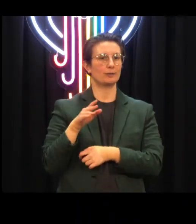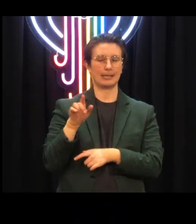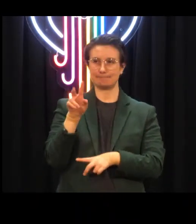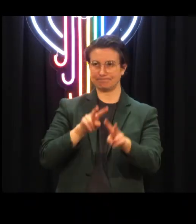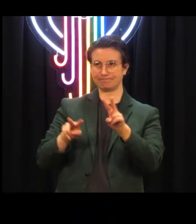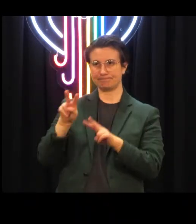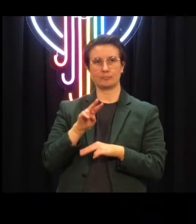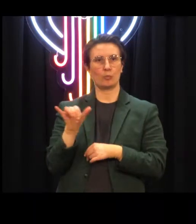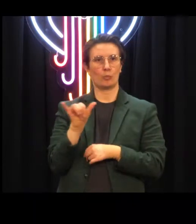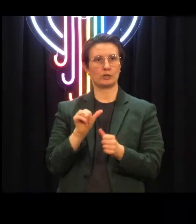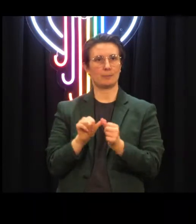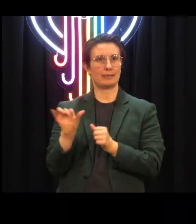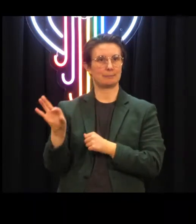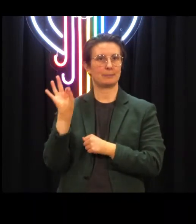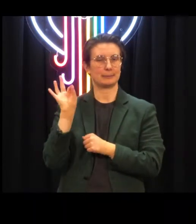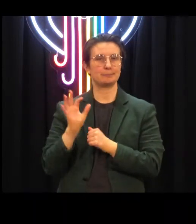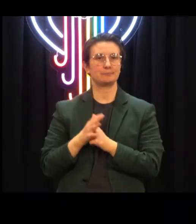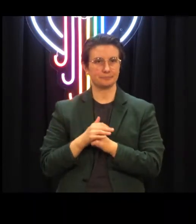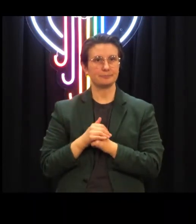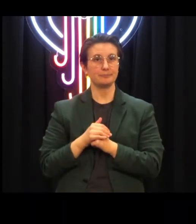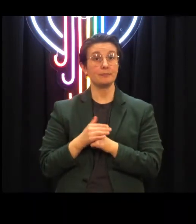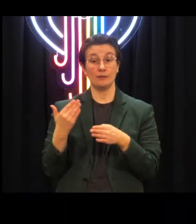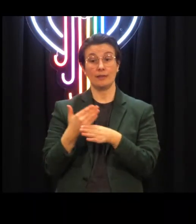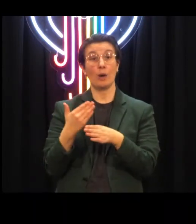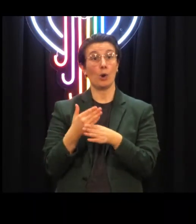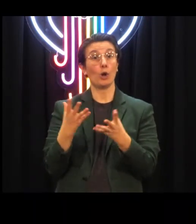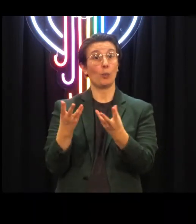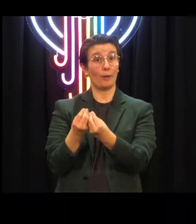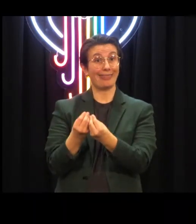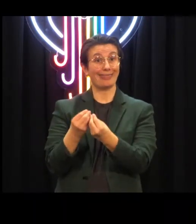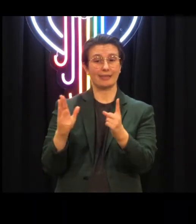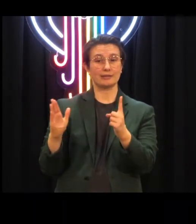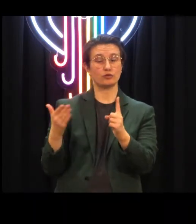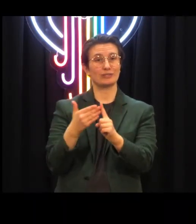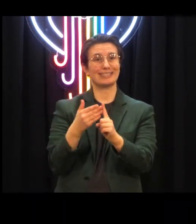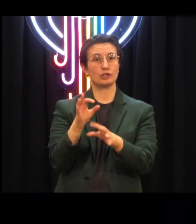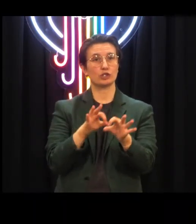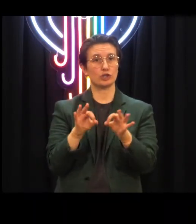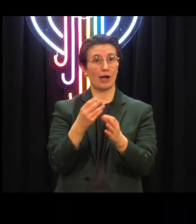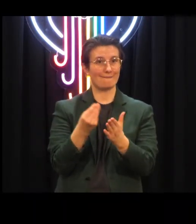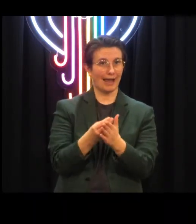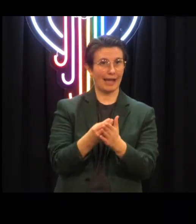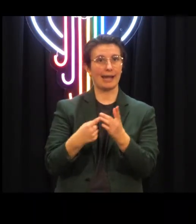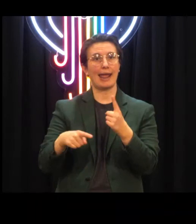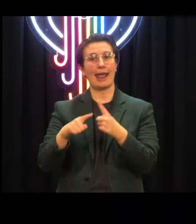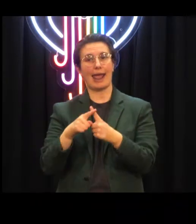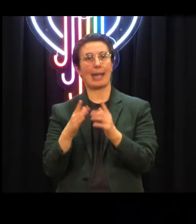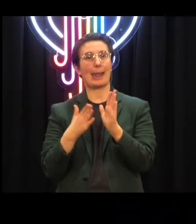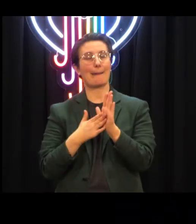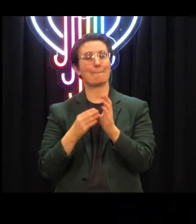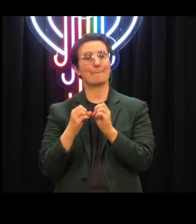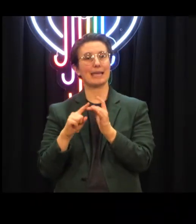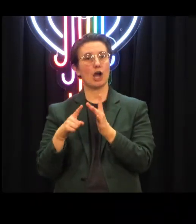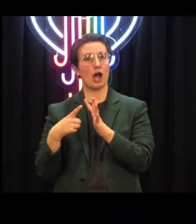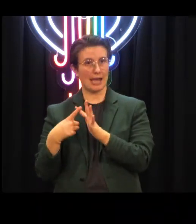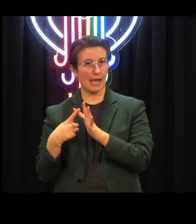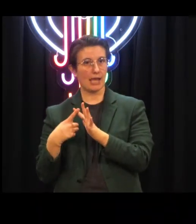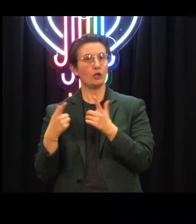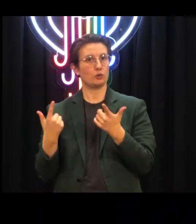Pacific communities to develop large-scale, integrated and a collaborative program of research, what we call a research